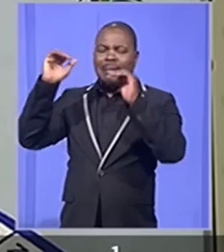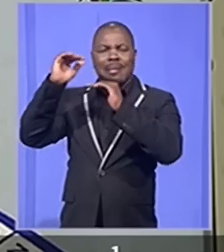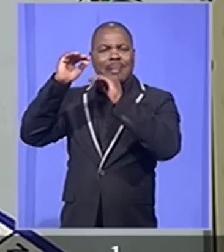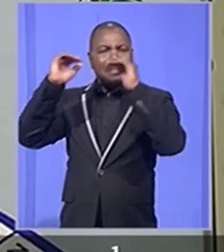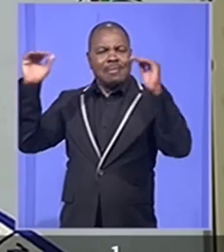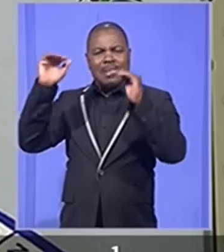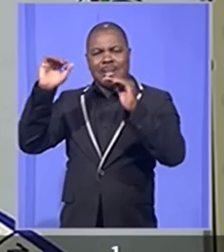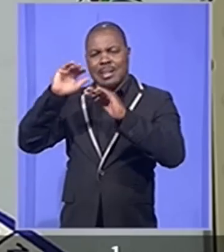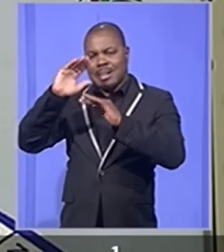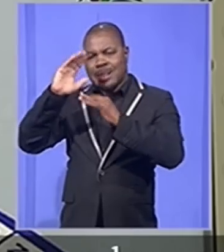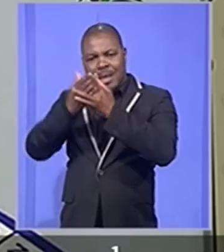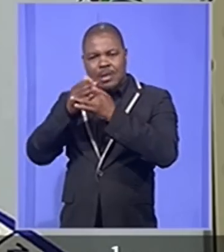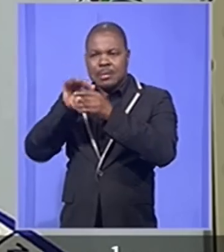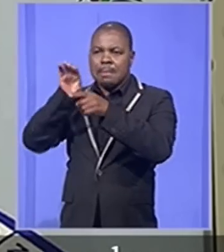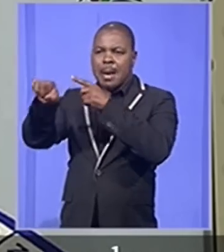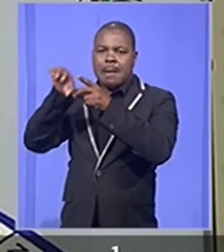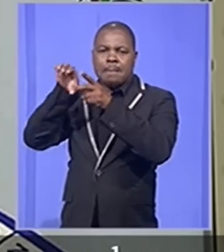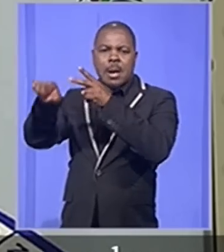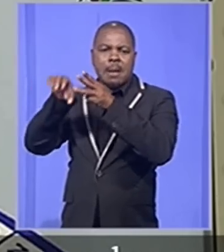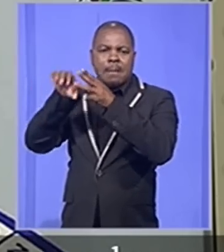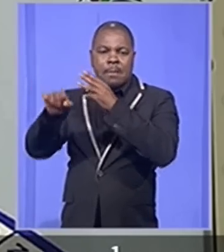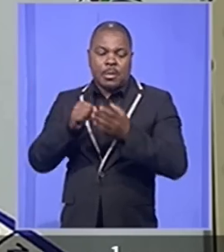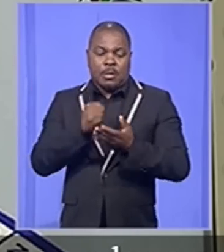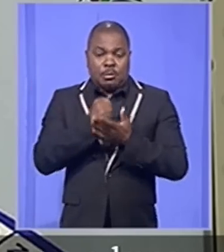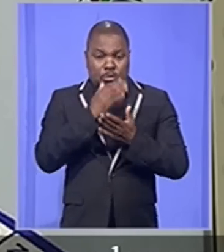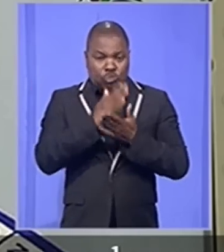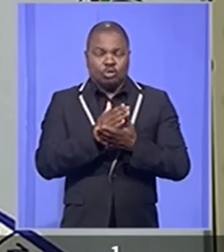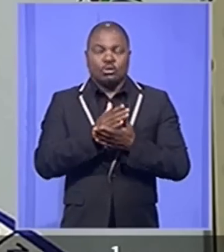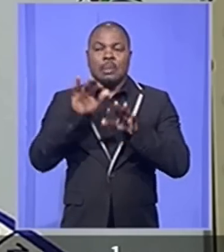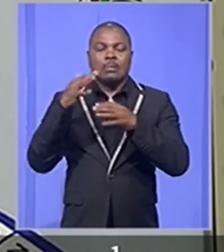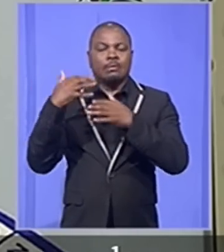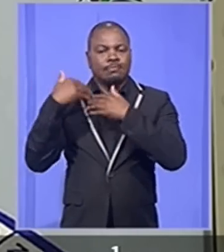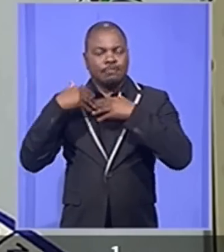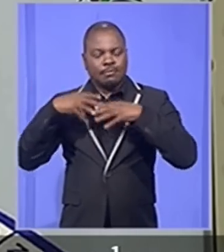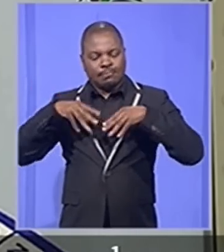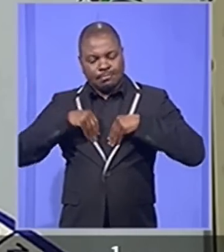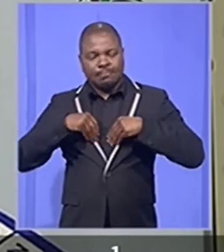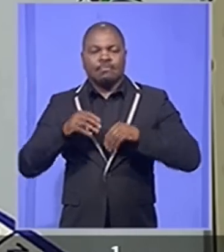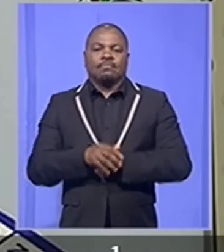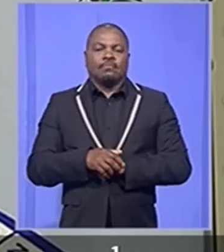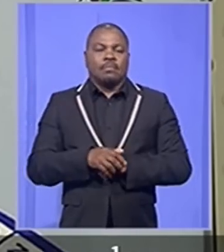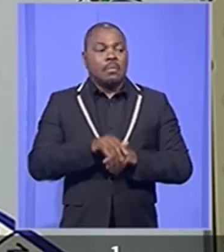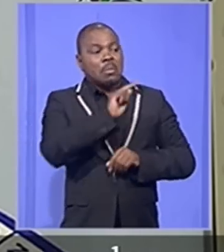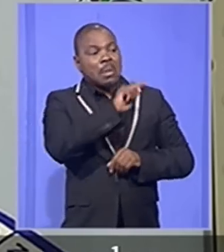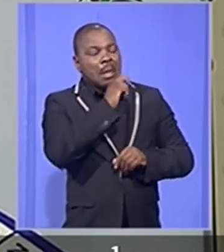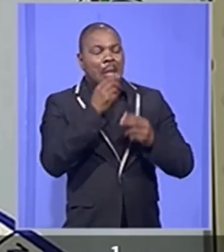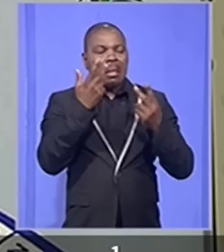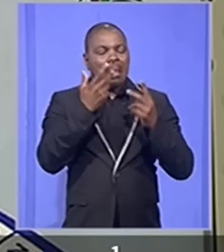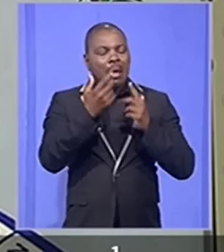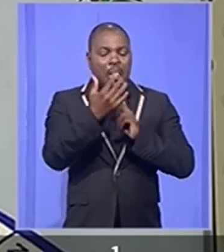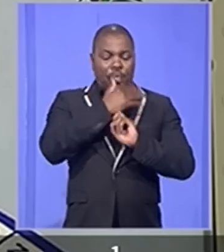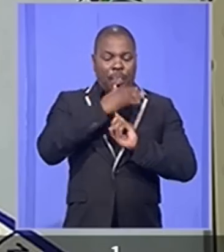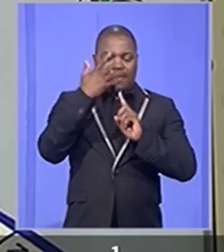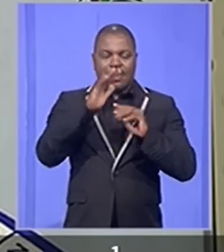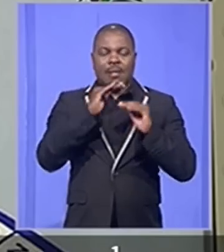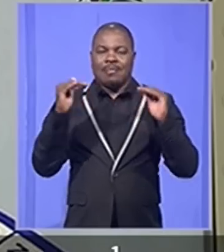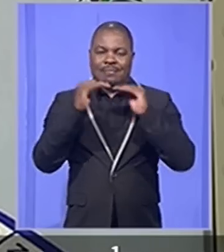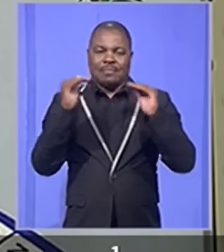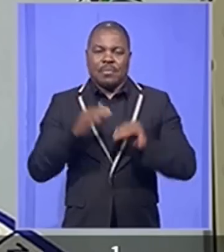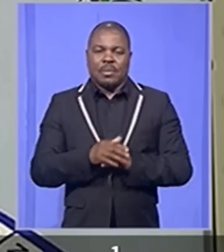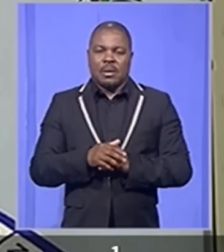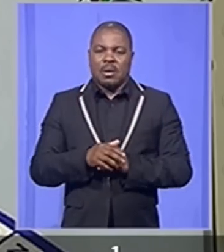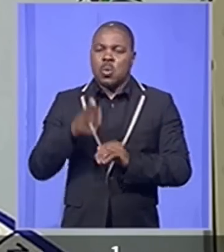cases, thus ensuring accountability and justice for the victims. These arrests